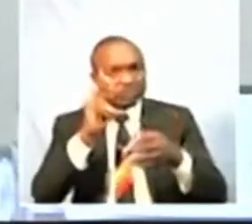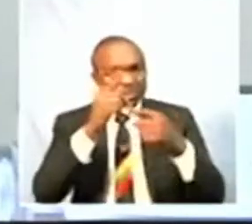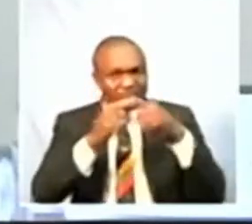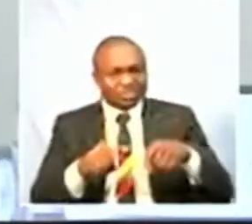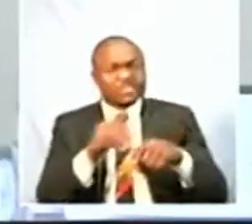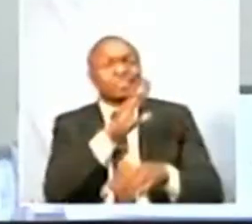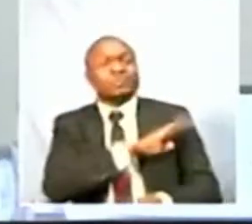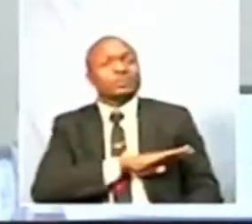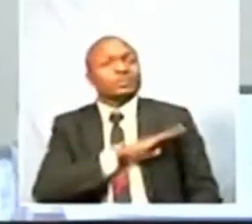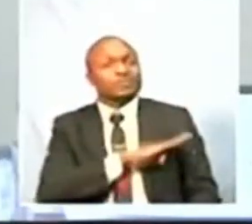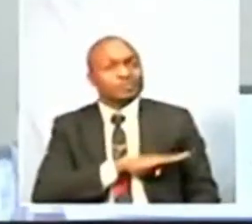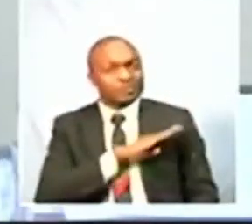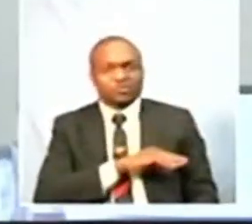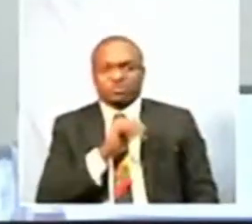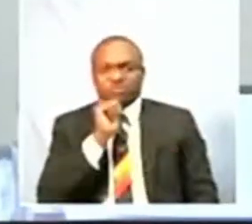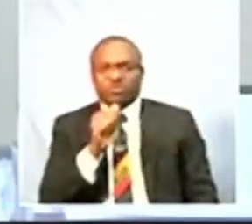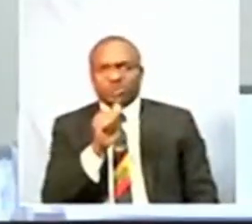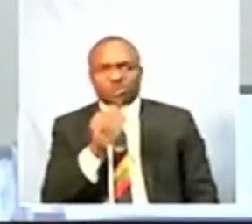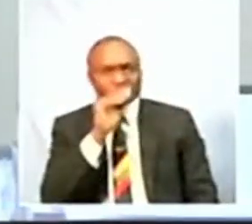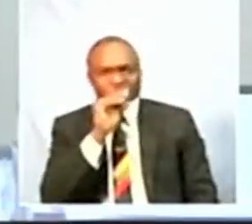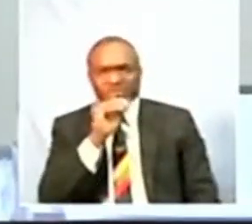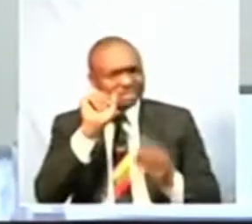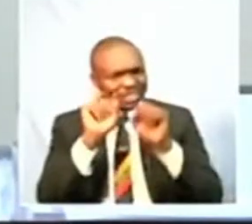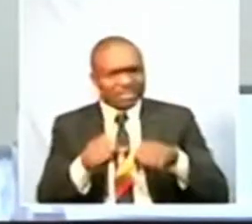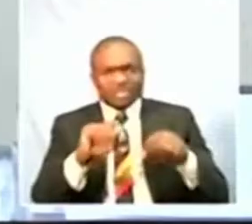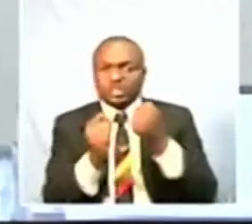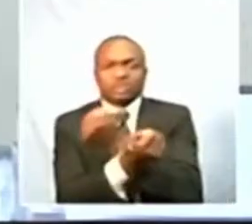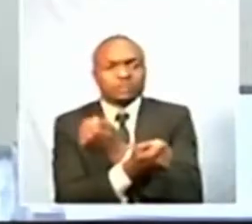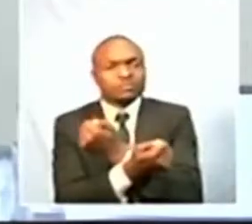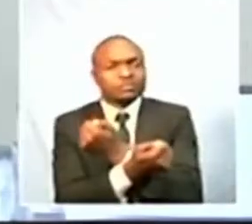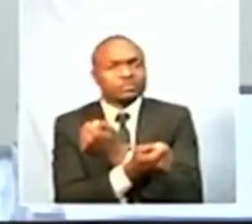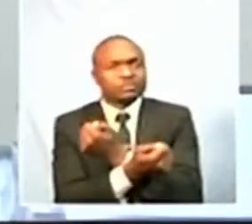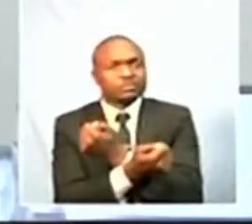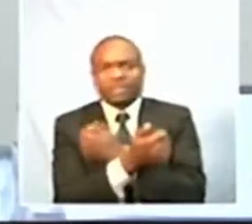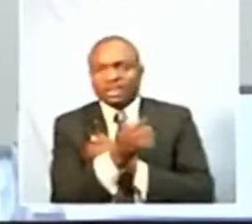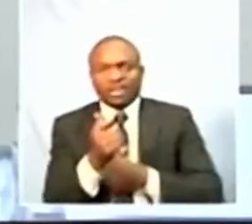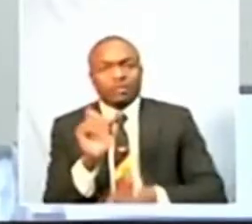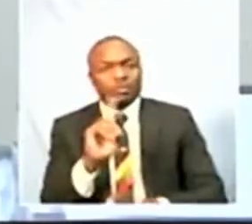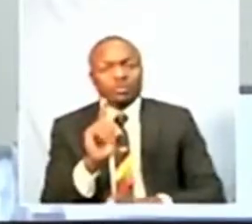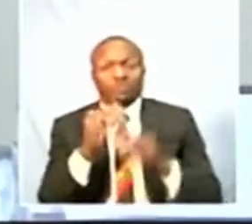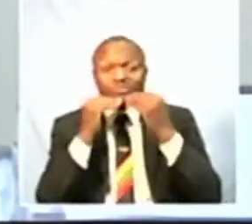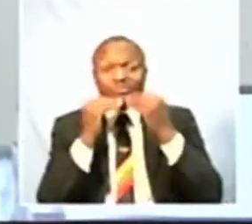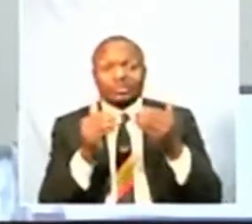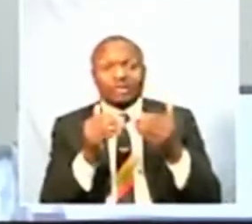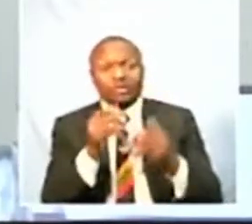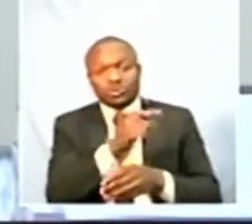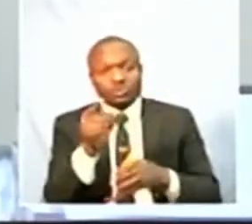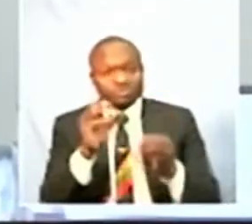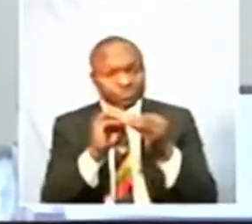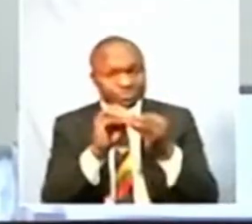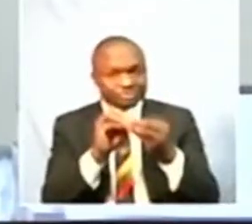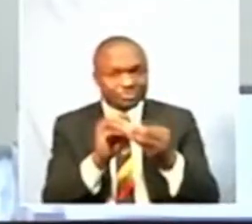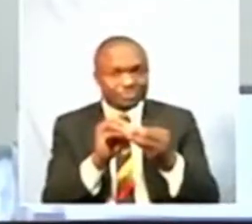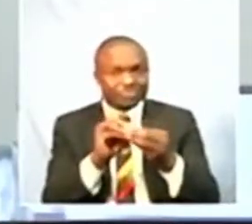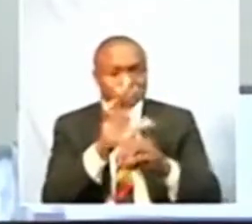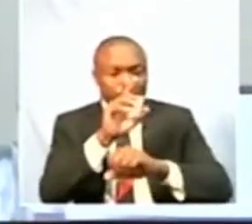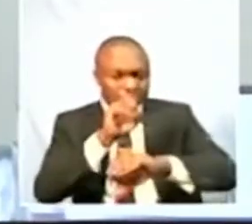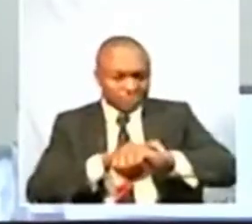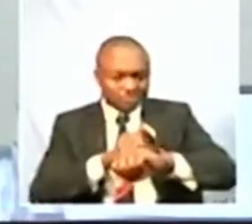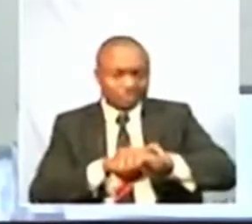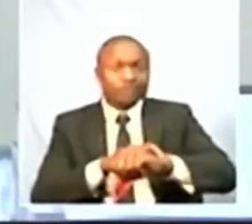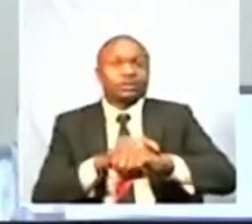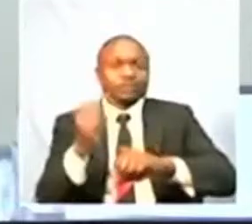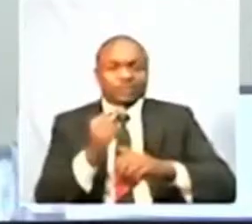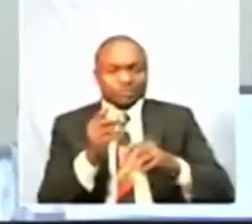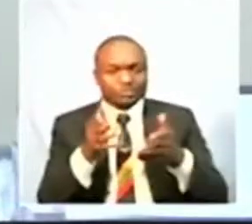The attitude doesn't speak that there can be any change anywhere. We thank you very much for the time that you have been